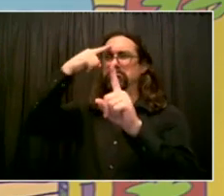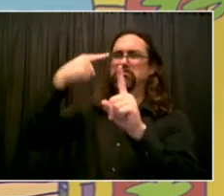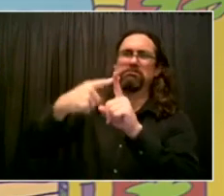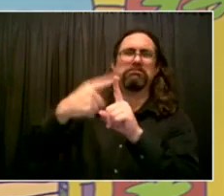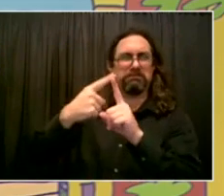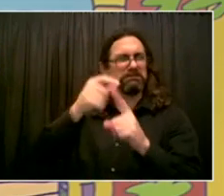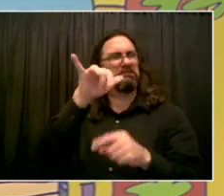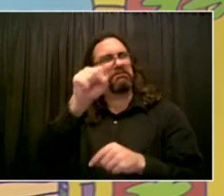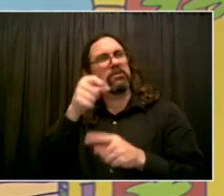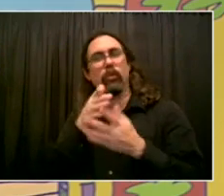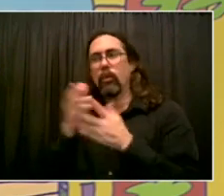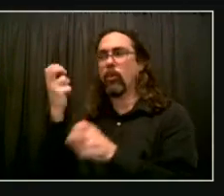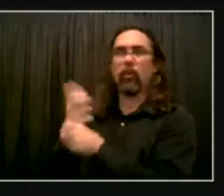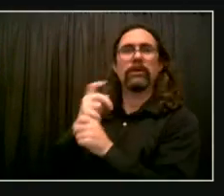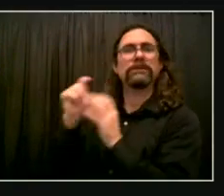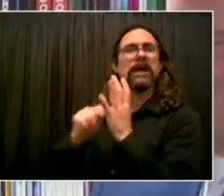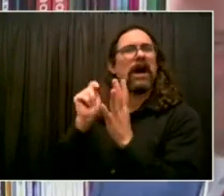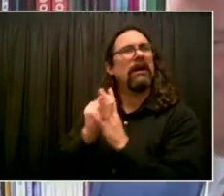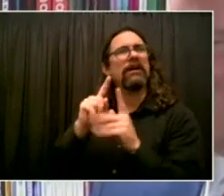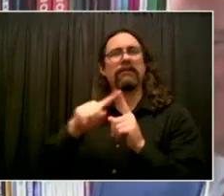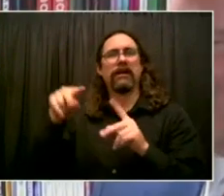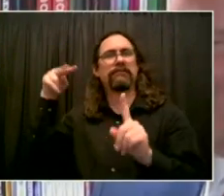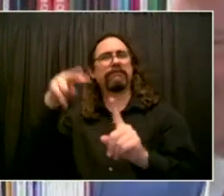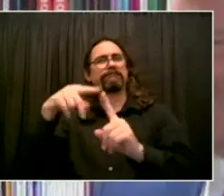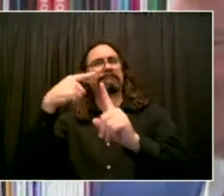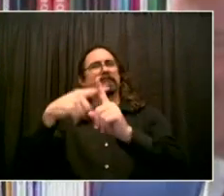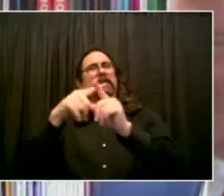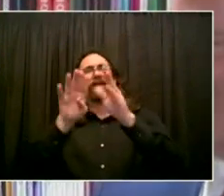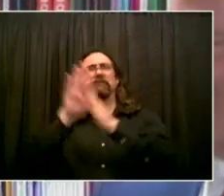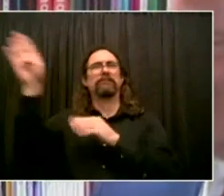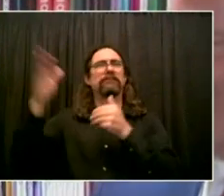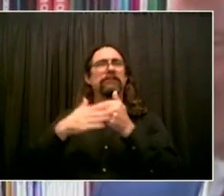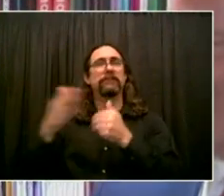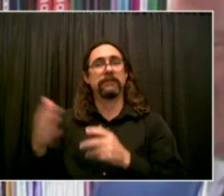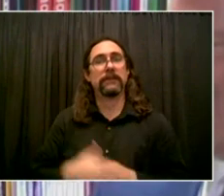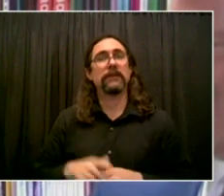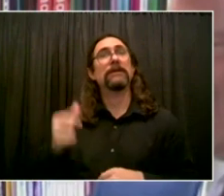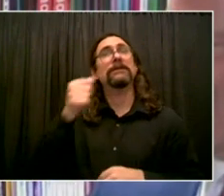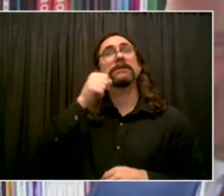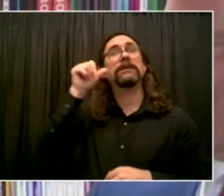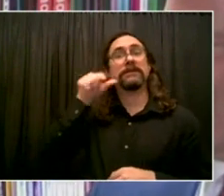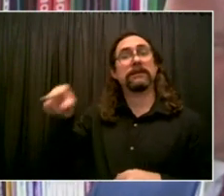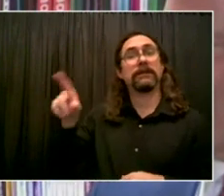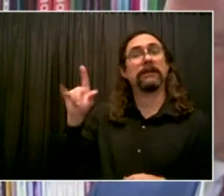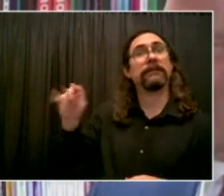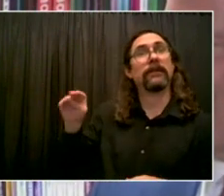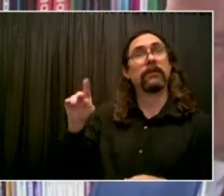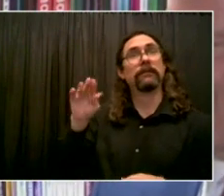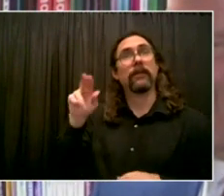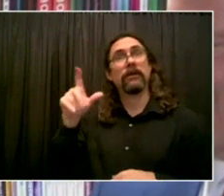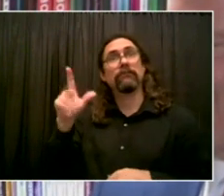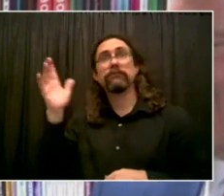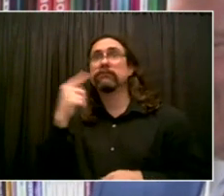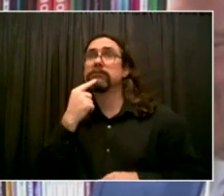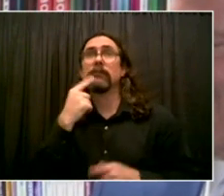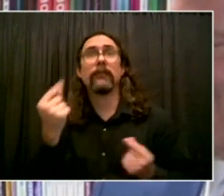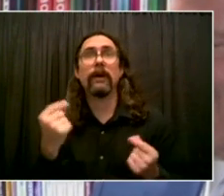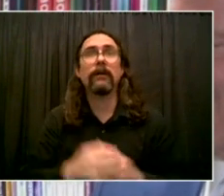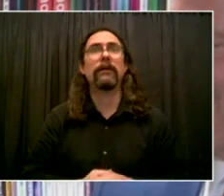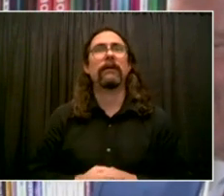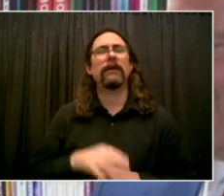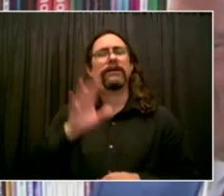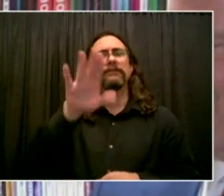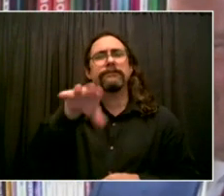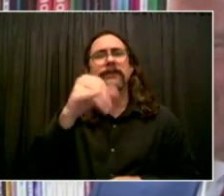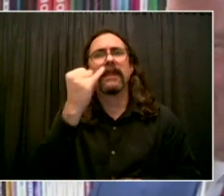yesterday that really moved me. When you're sitting amongst a theater audience, everyone knows the price we have to pay, and that's a